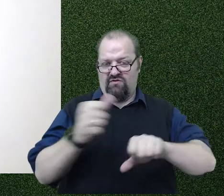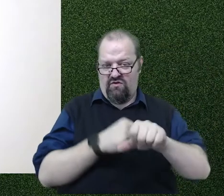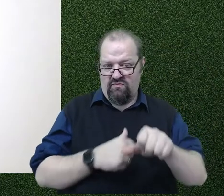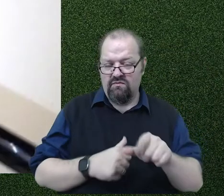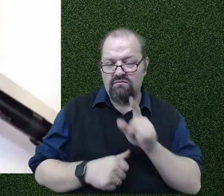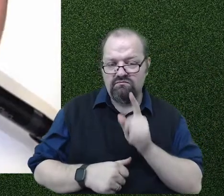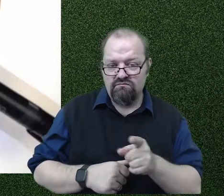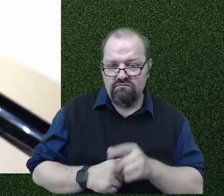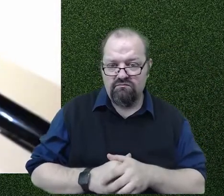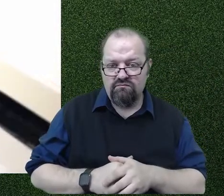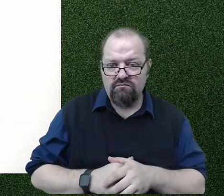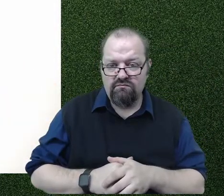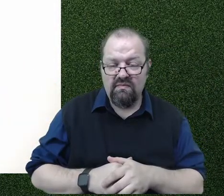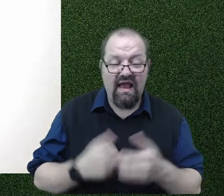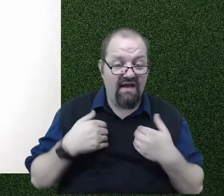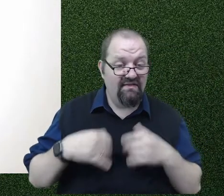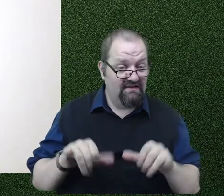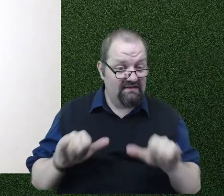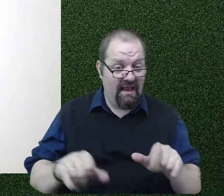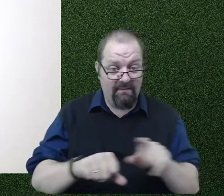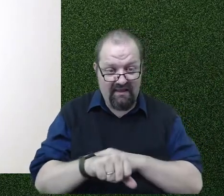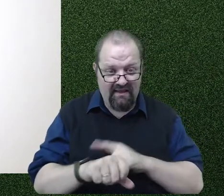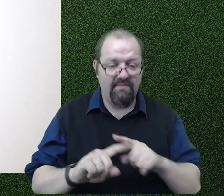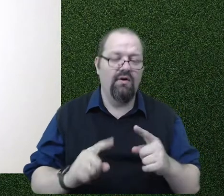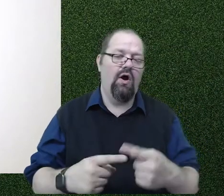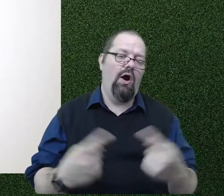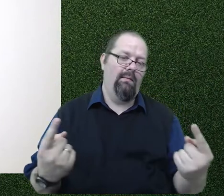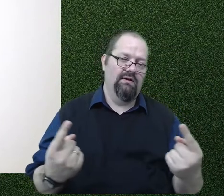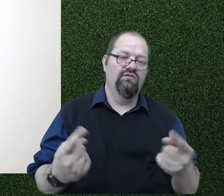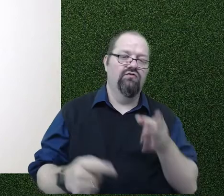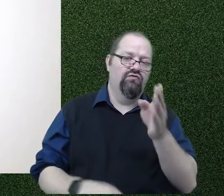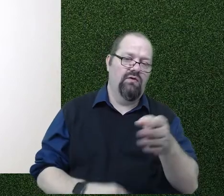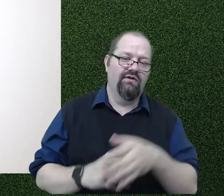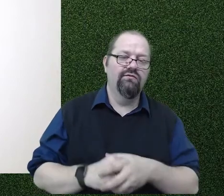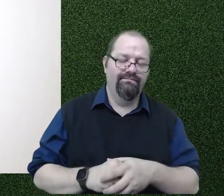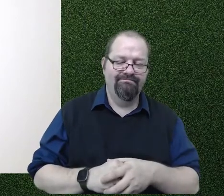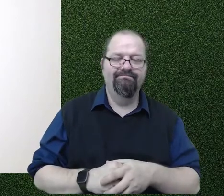These vectors both have the same length and opposite direction.